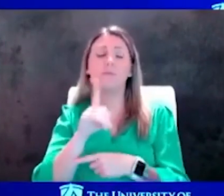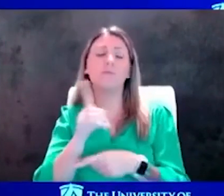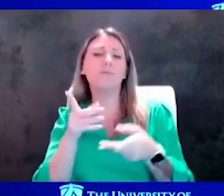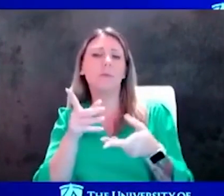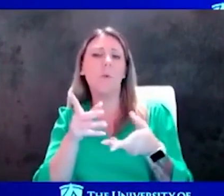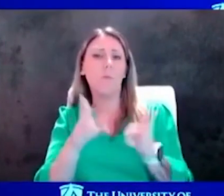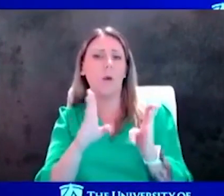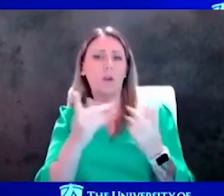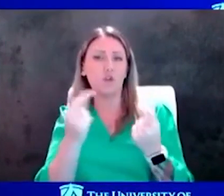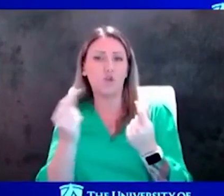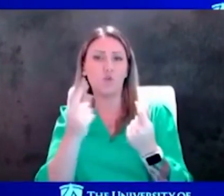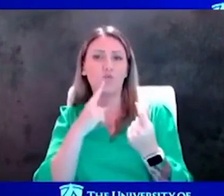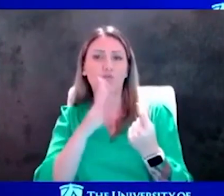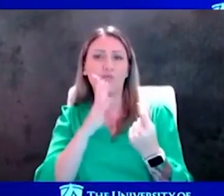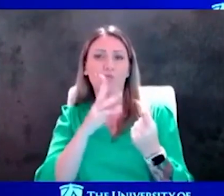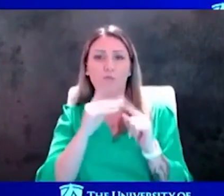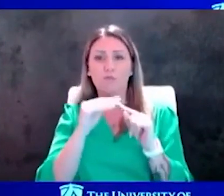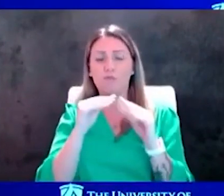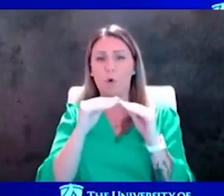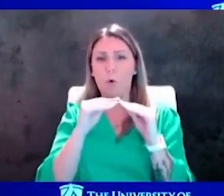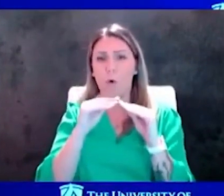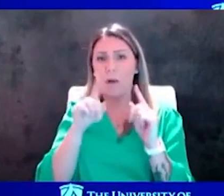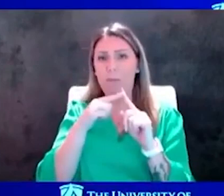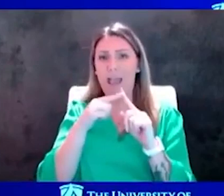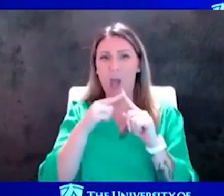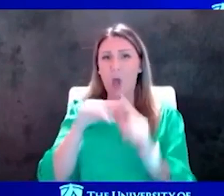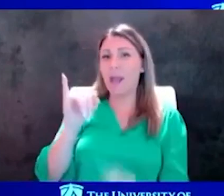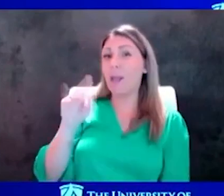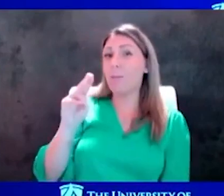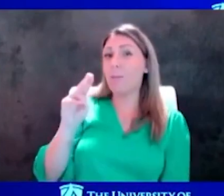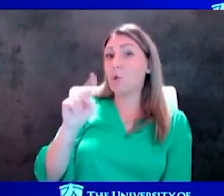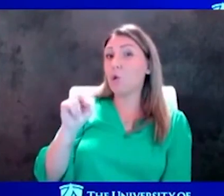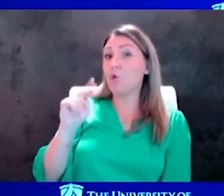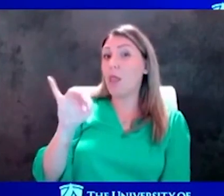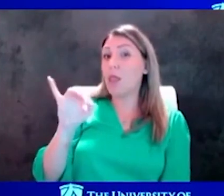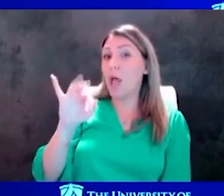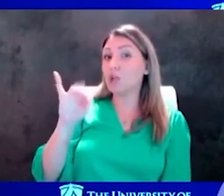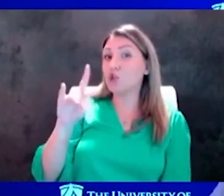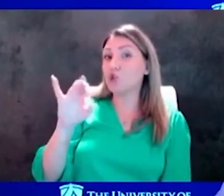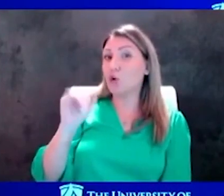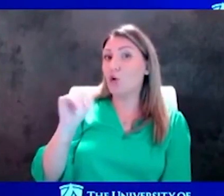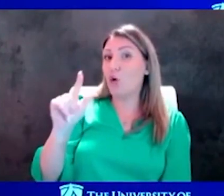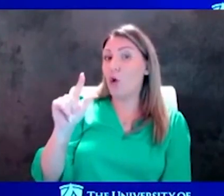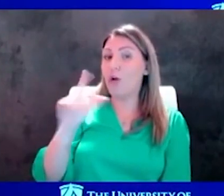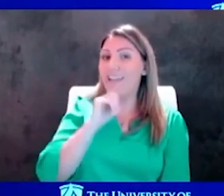about immunologic age, not necessarily